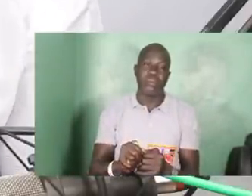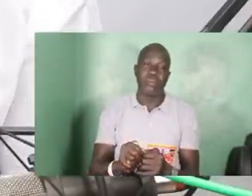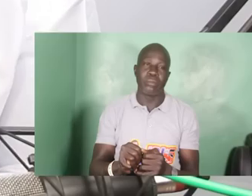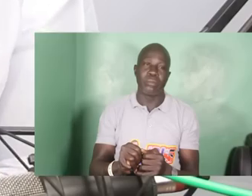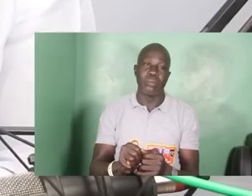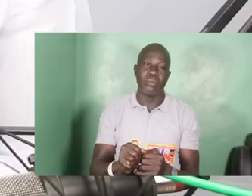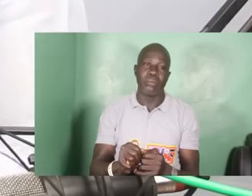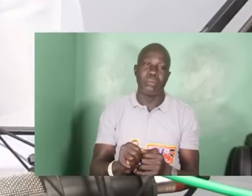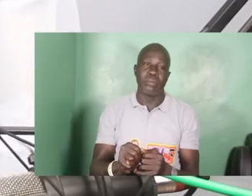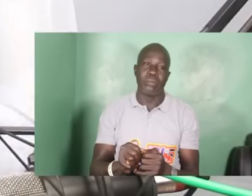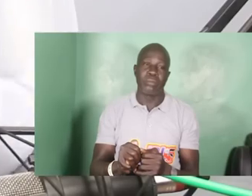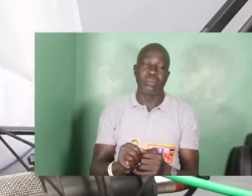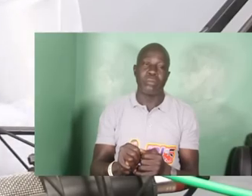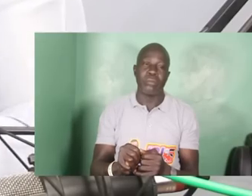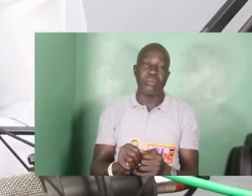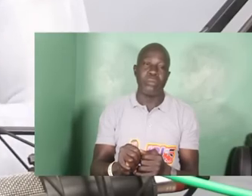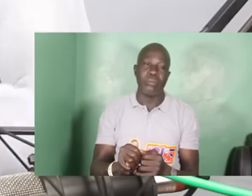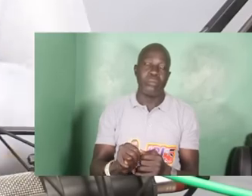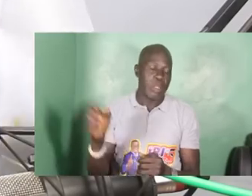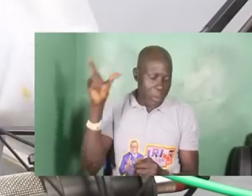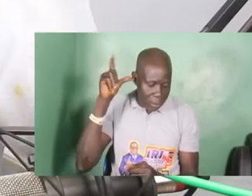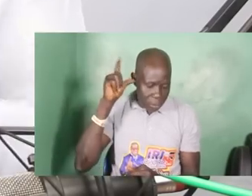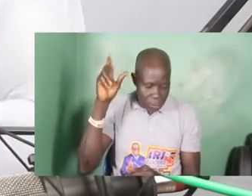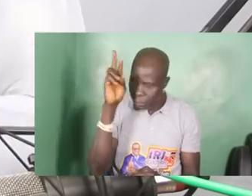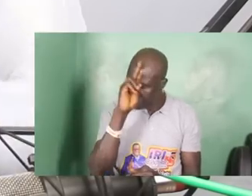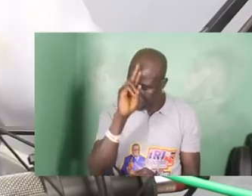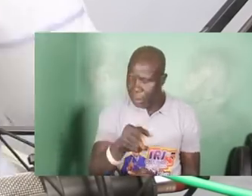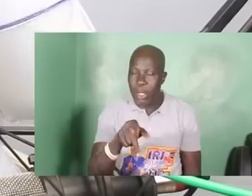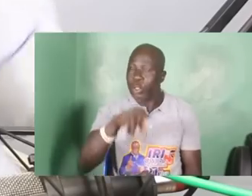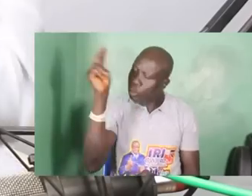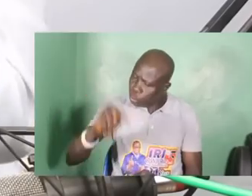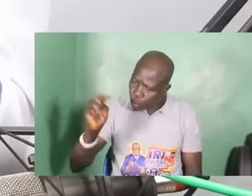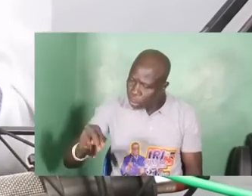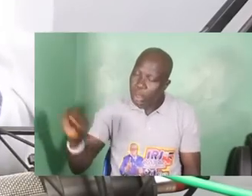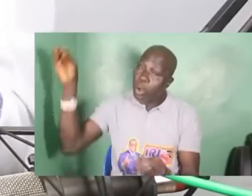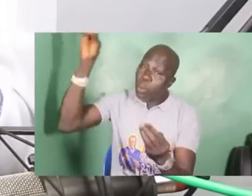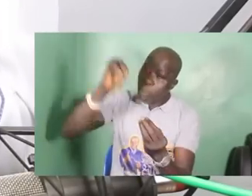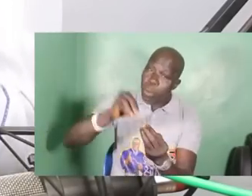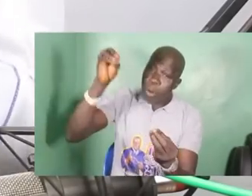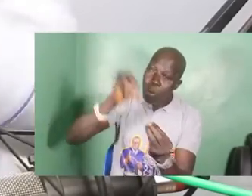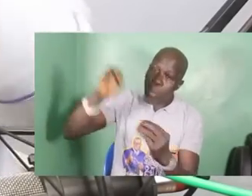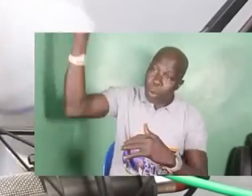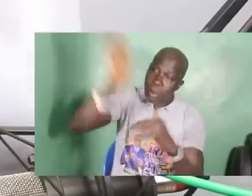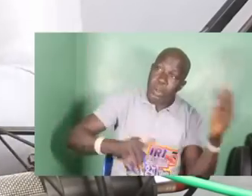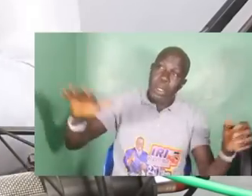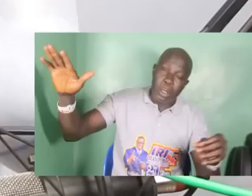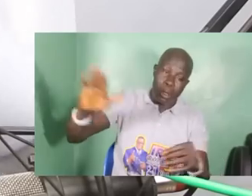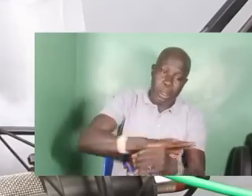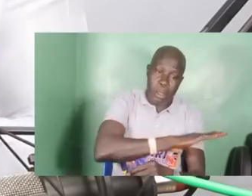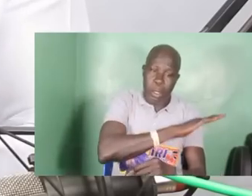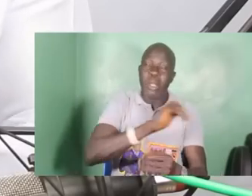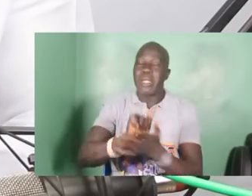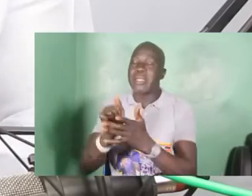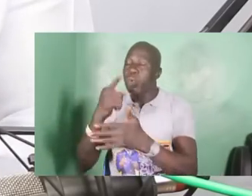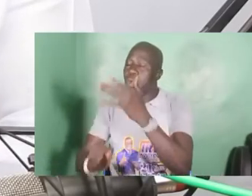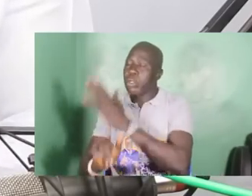Àwọn tí ó sì jẹ́ tó ìwọ̀n ẹgbẹ́ ẹ̀dọ́gbọ̀n ọkùnrin. O nílò ànítọ́ àti ànísẹ́gun. And that is what the Lord told me.